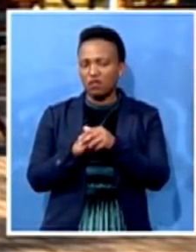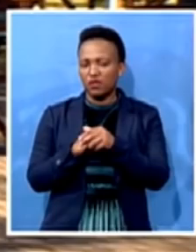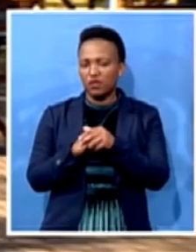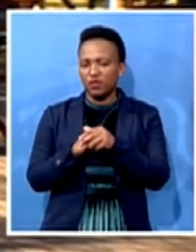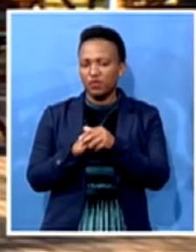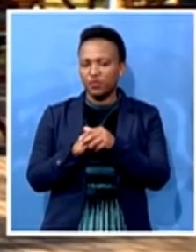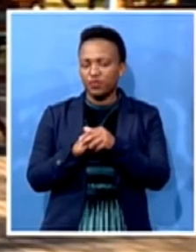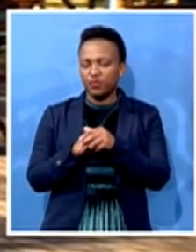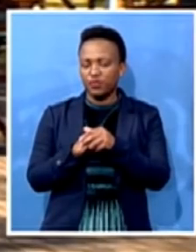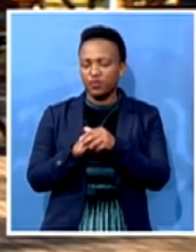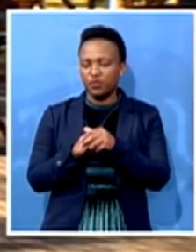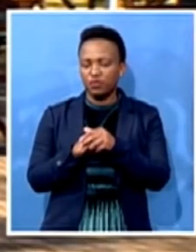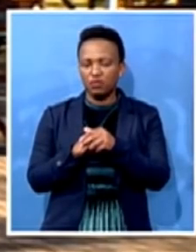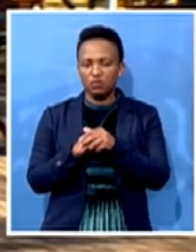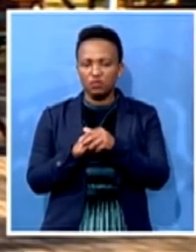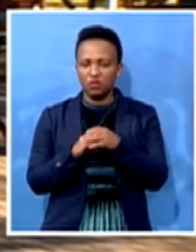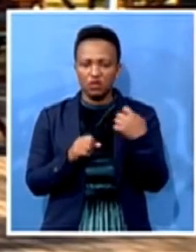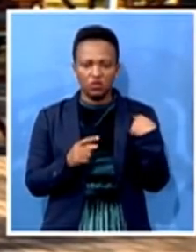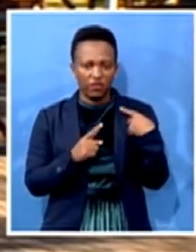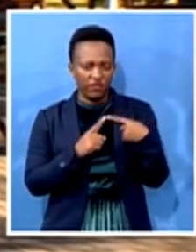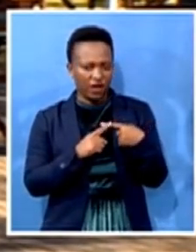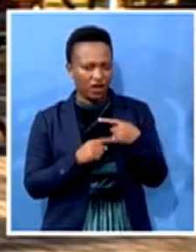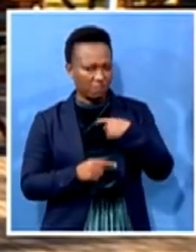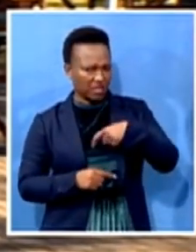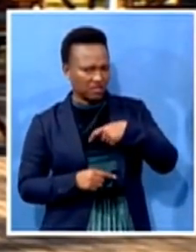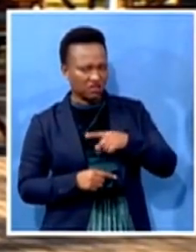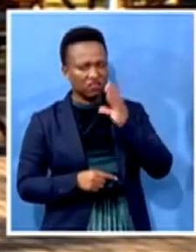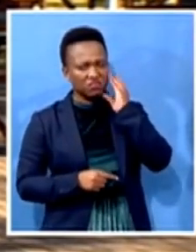you personally. How do you feel right now? And,